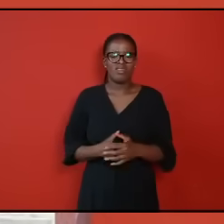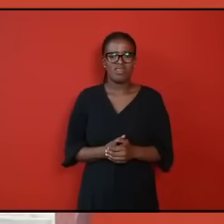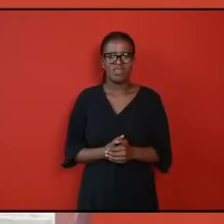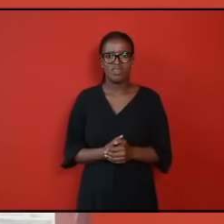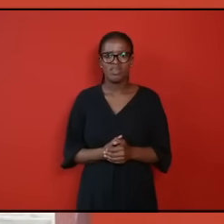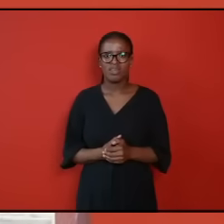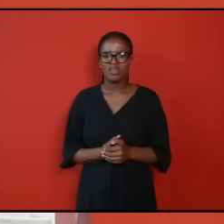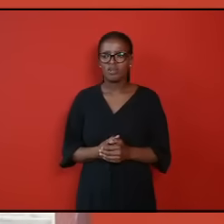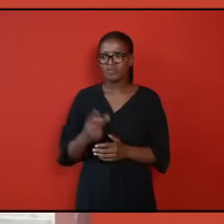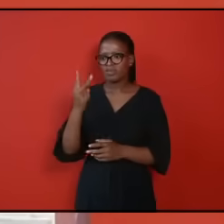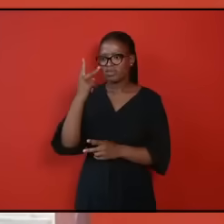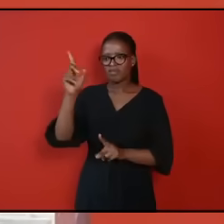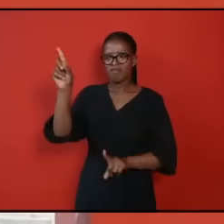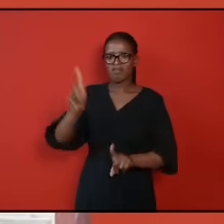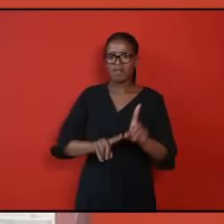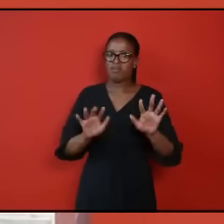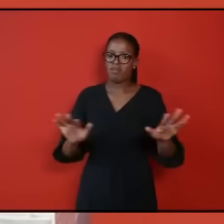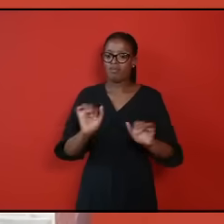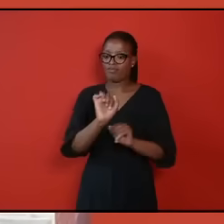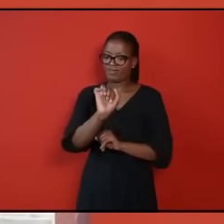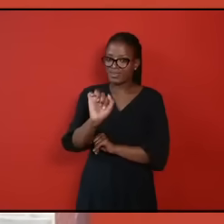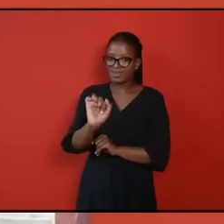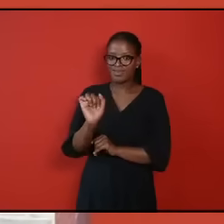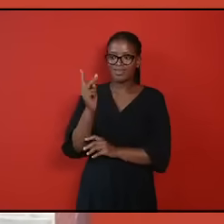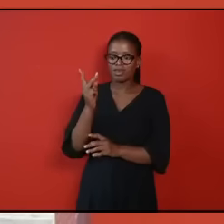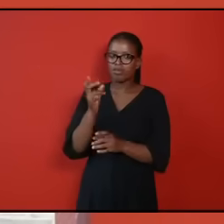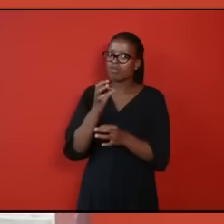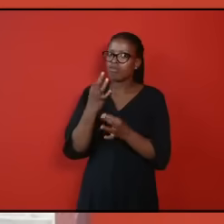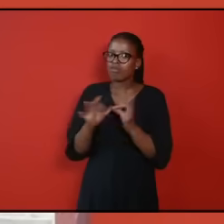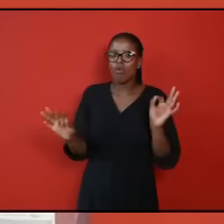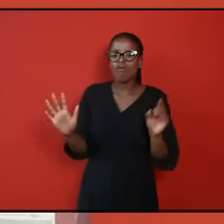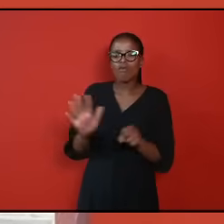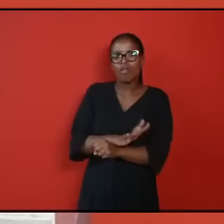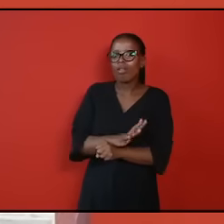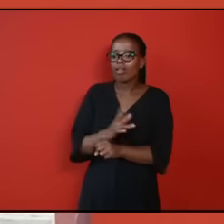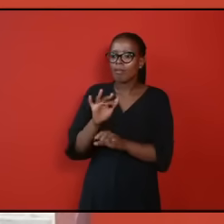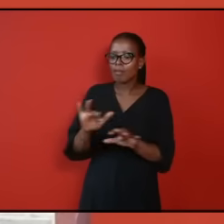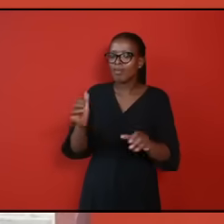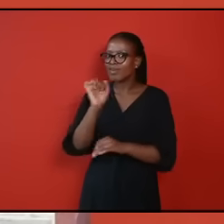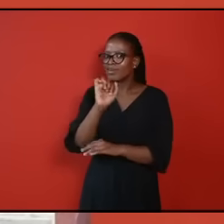So it has failed, the thing. Completely out.